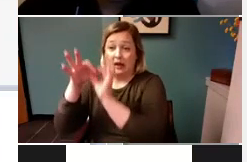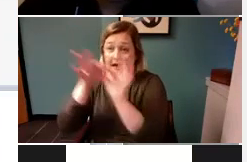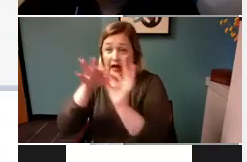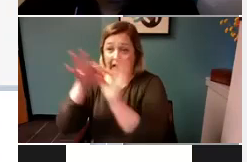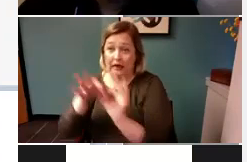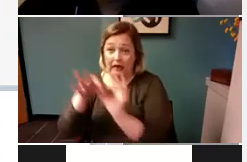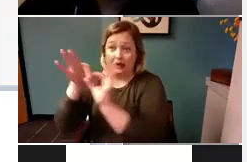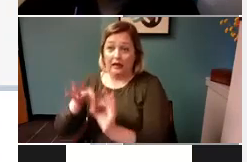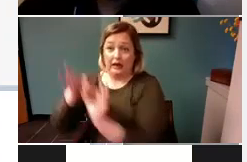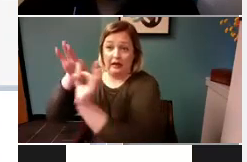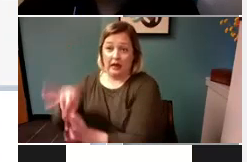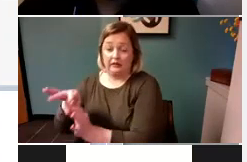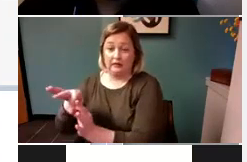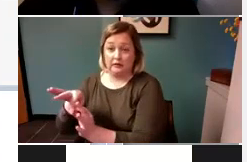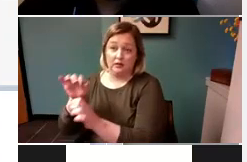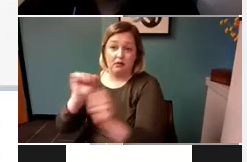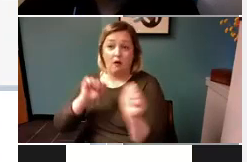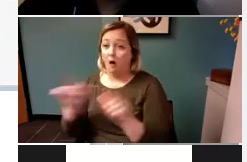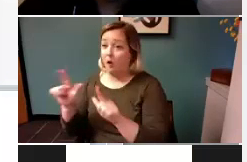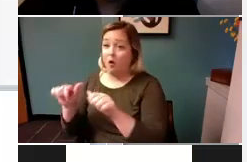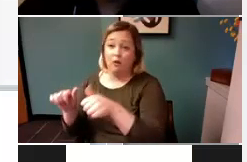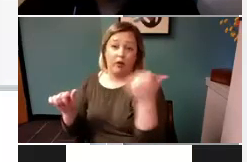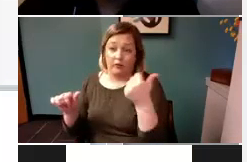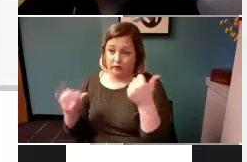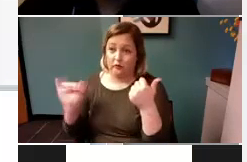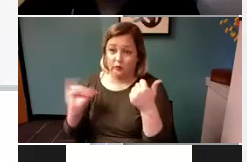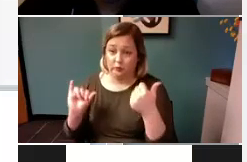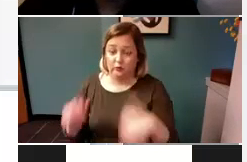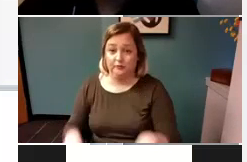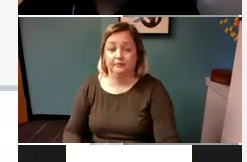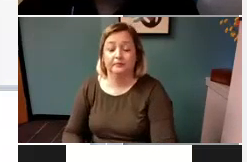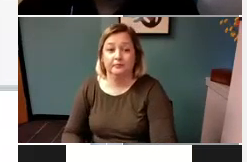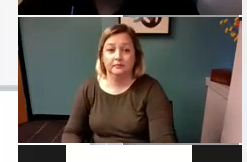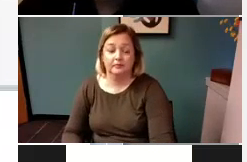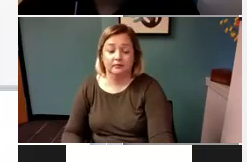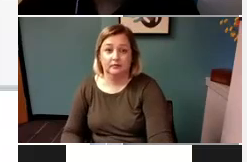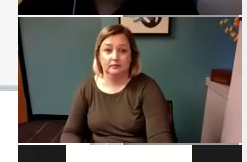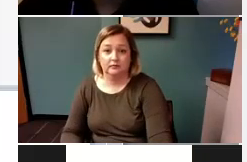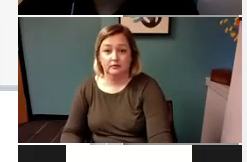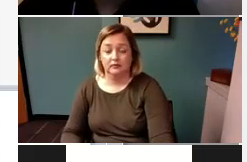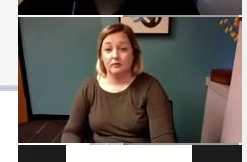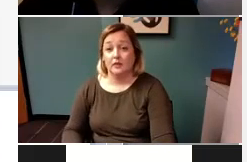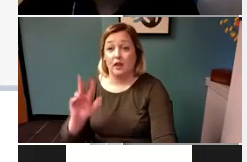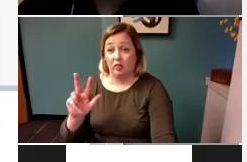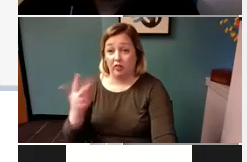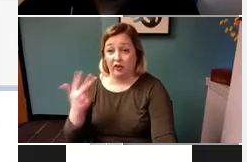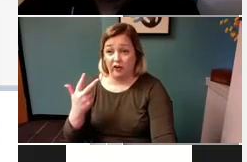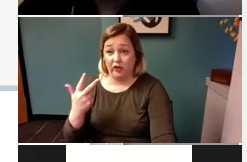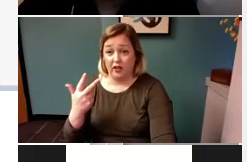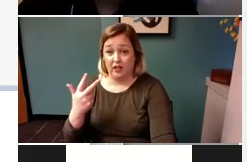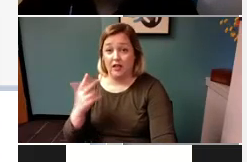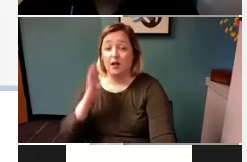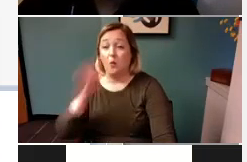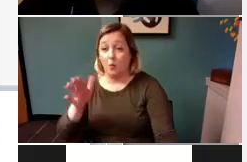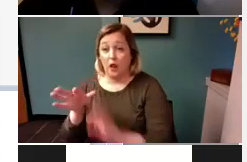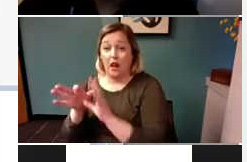1, so it will connect to here, it will connect to here, and it will connect to here. Node 3 will again be connected to all other